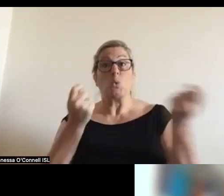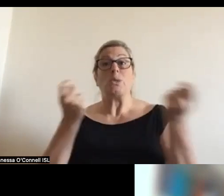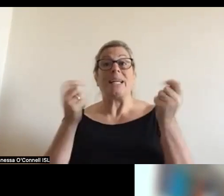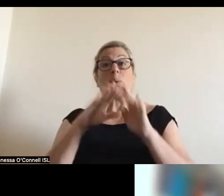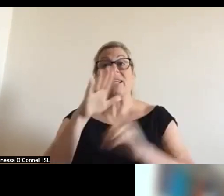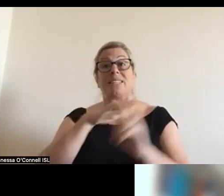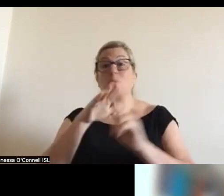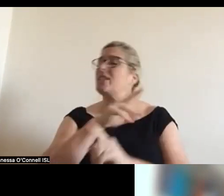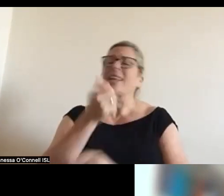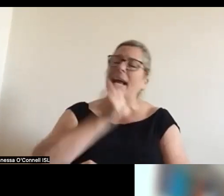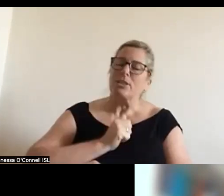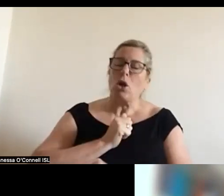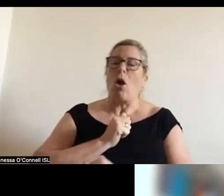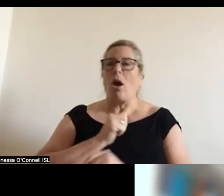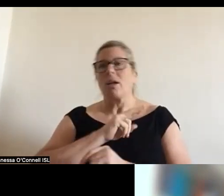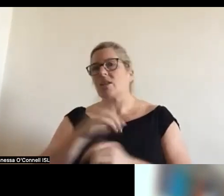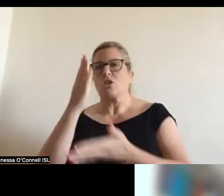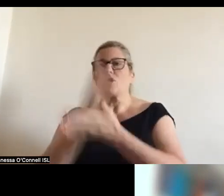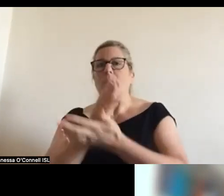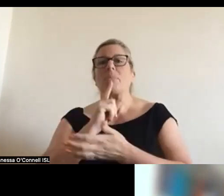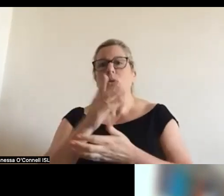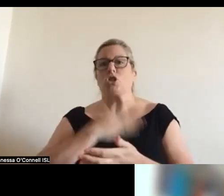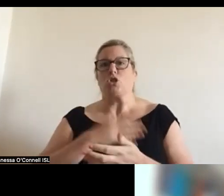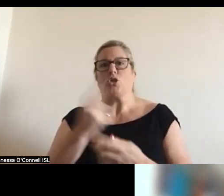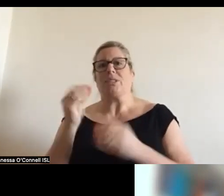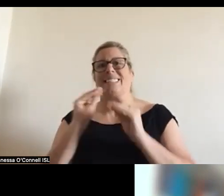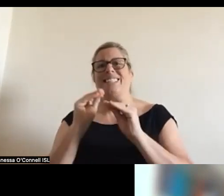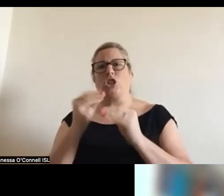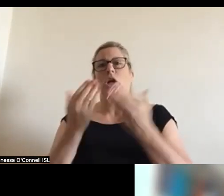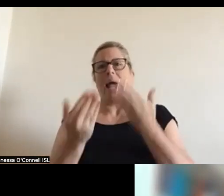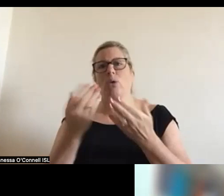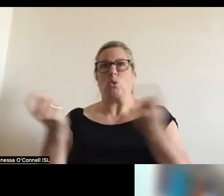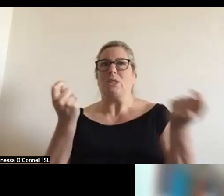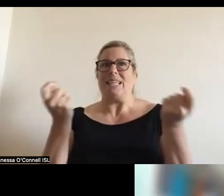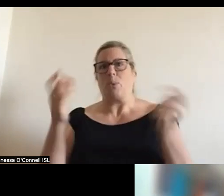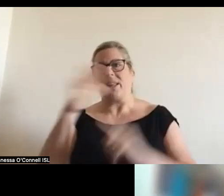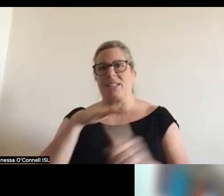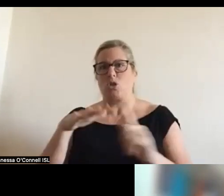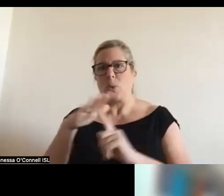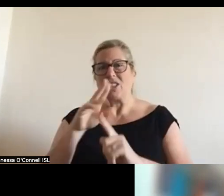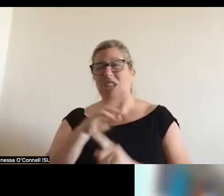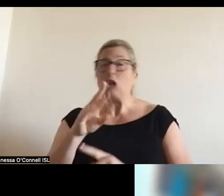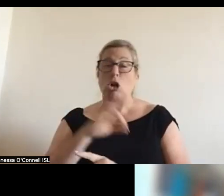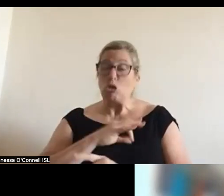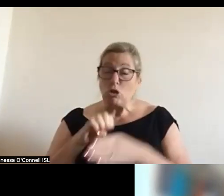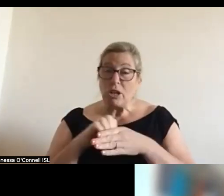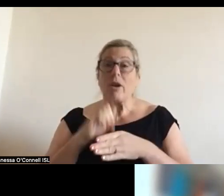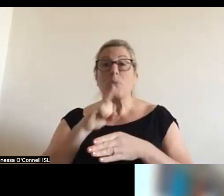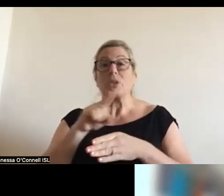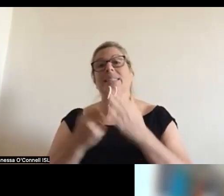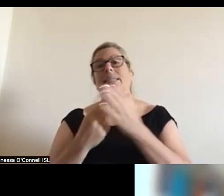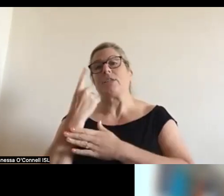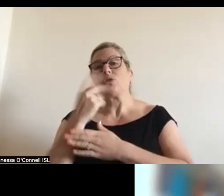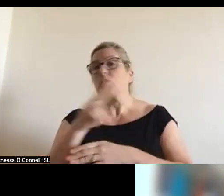because it's not actually stopping it, it's just teaching you how to deal with it, which is not really good enough. I mean, obviously this is an issue that no one